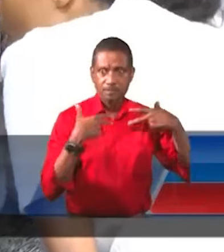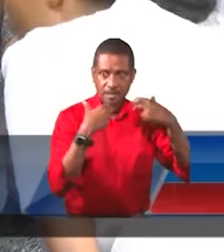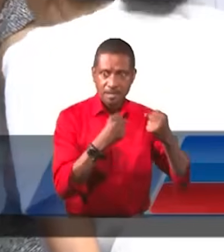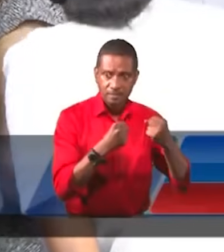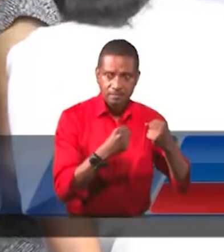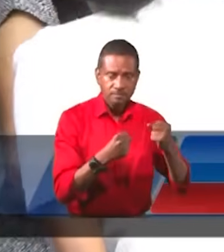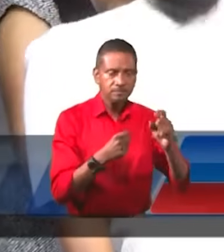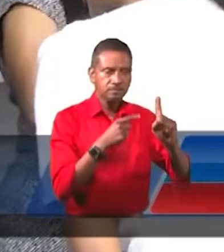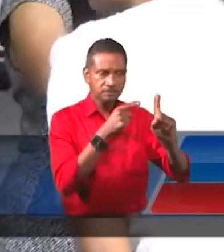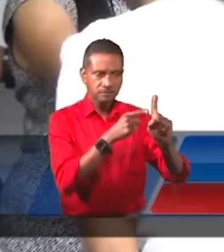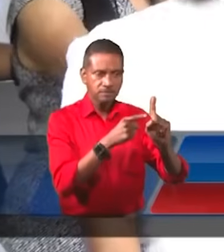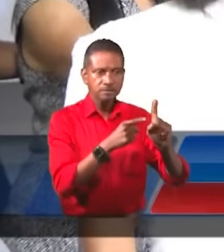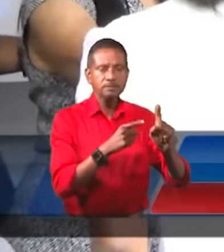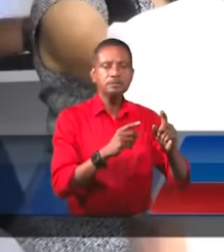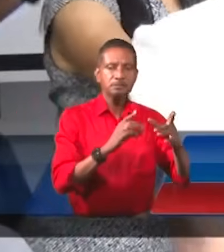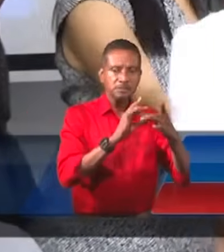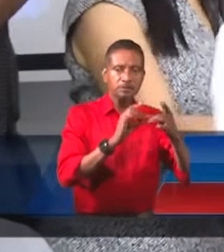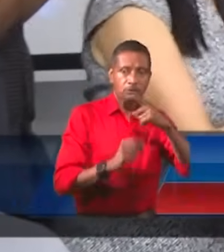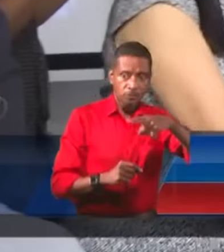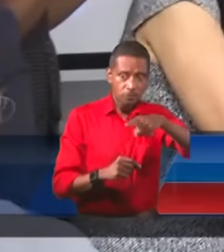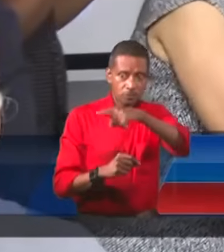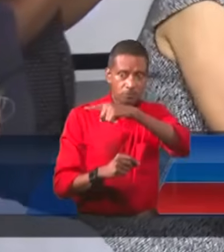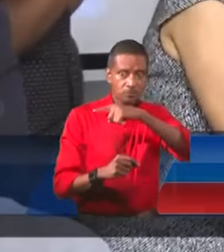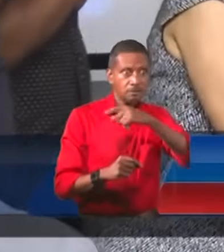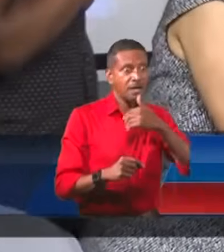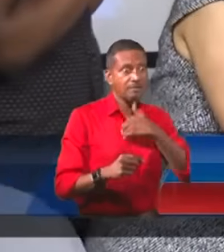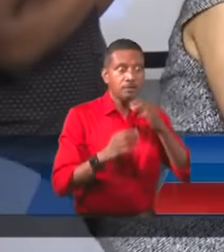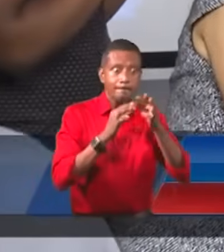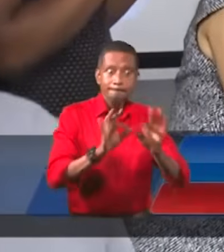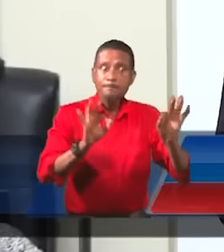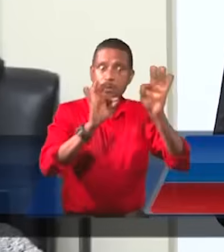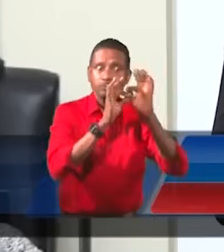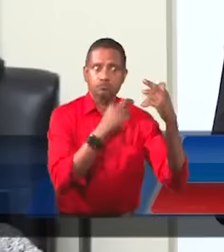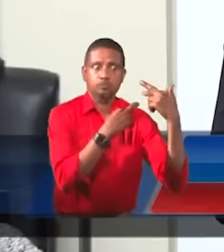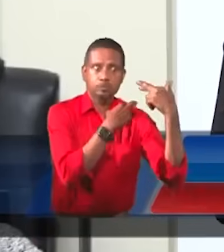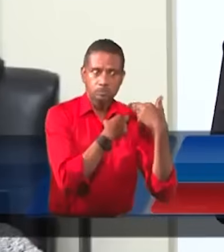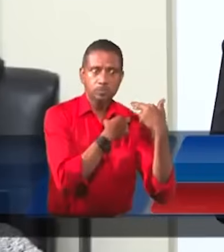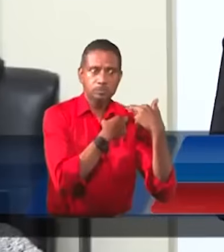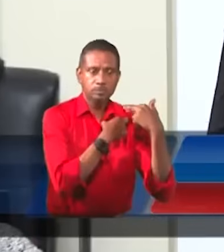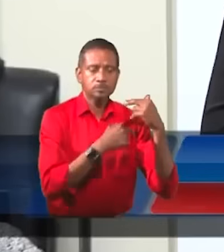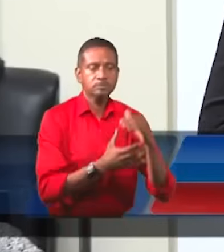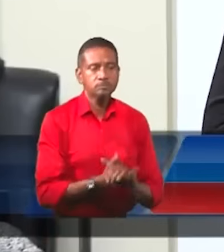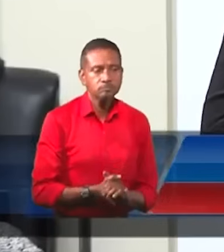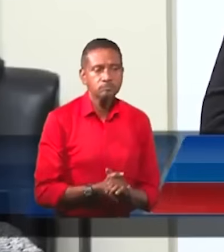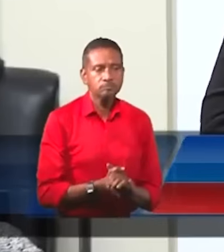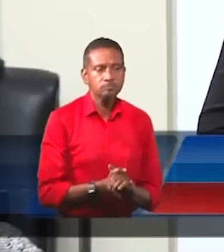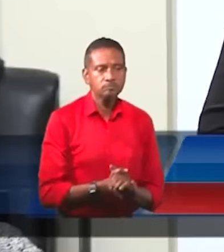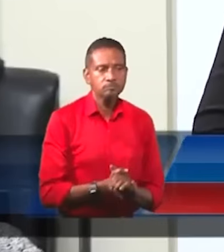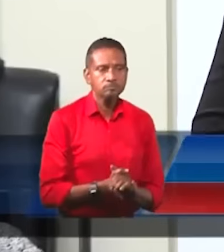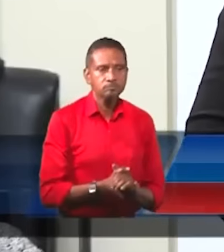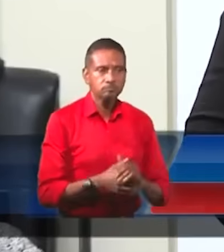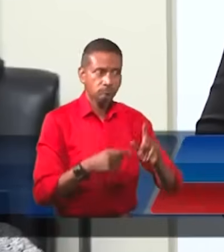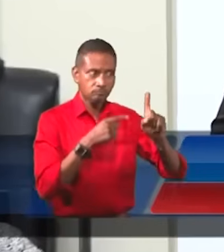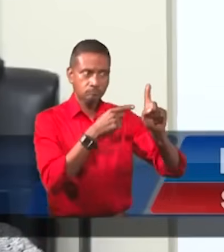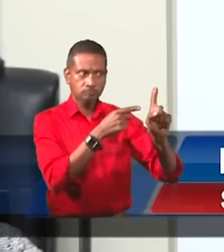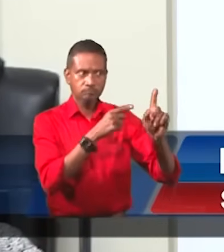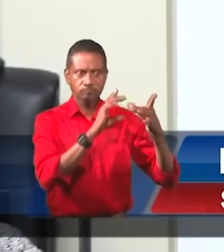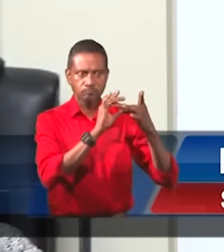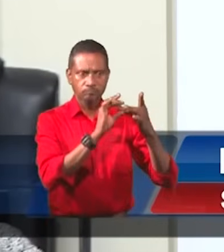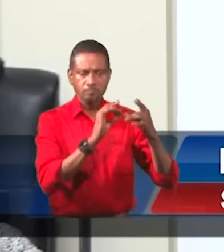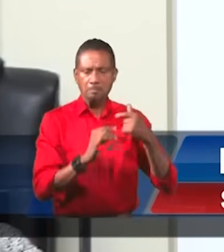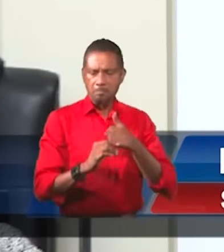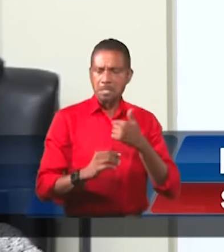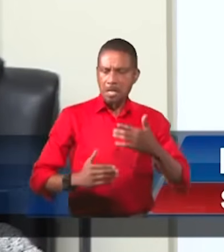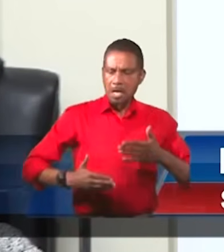participants selected play a critical role in debunking the claims of conspiracy theorists relating to vaccines. I am happy that we are